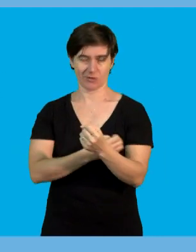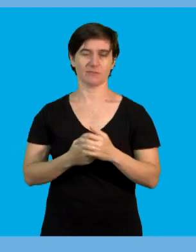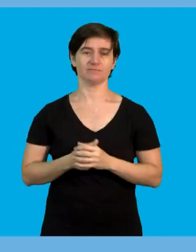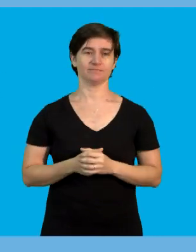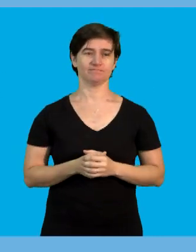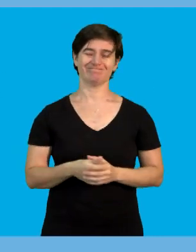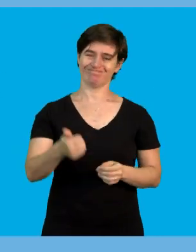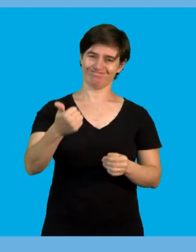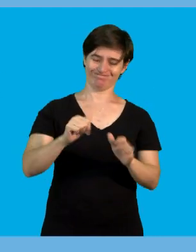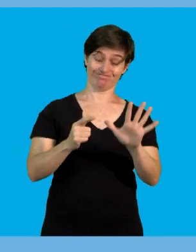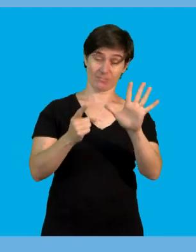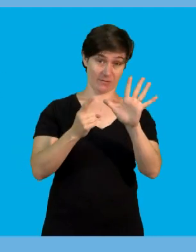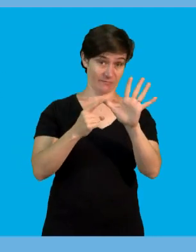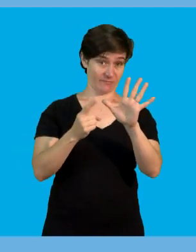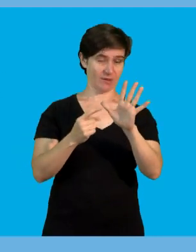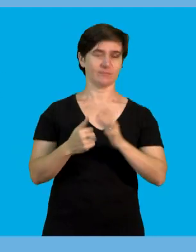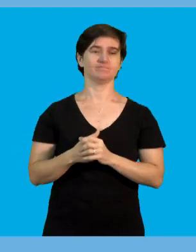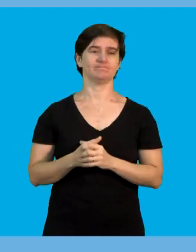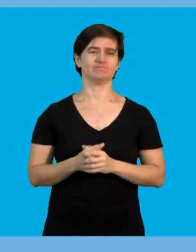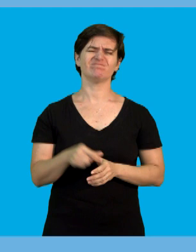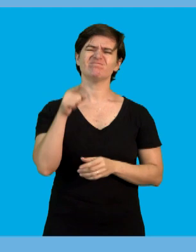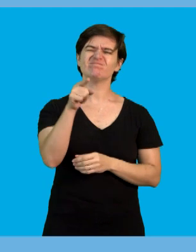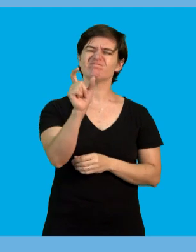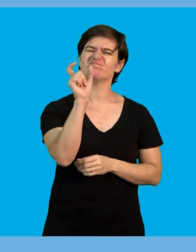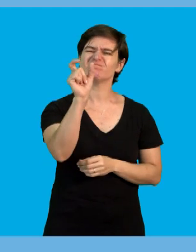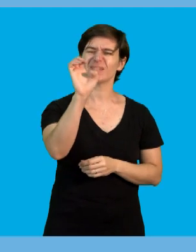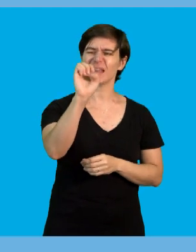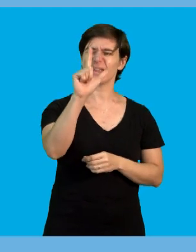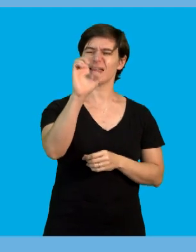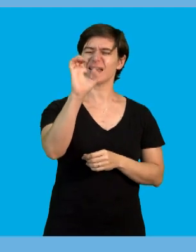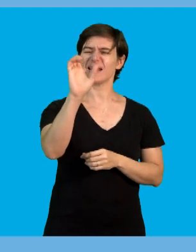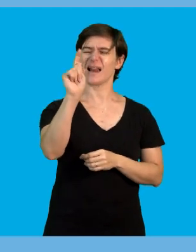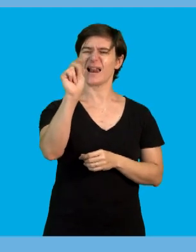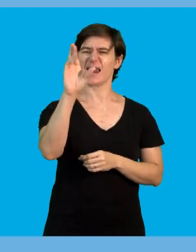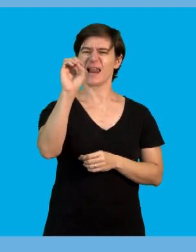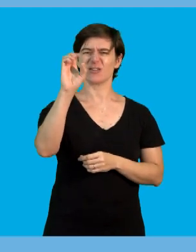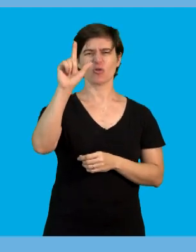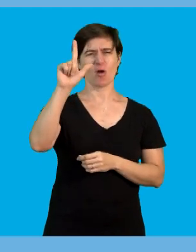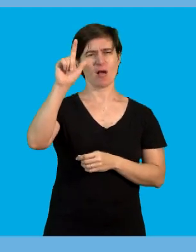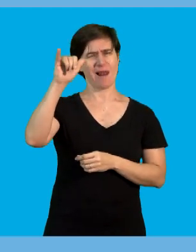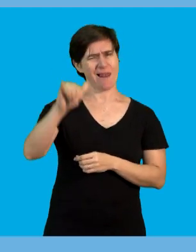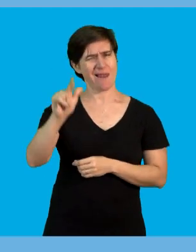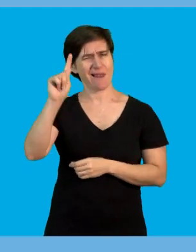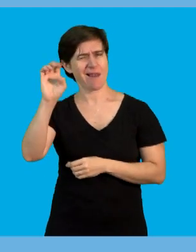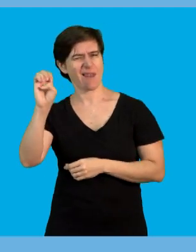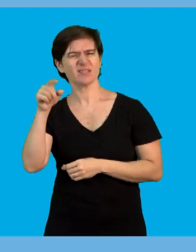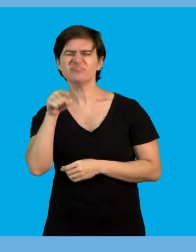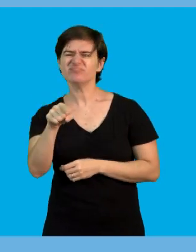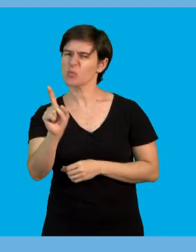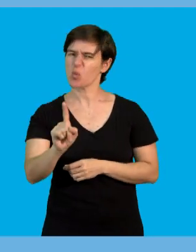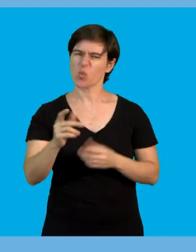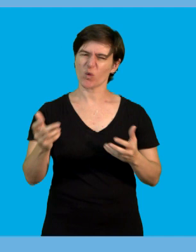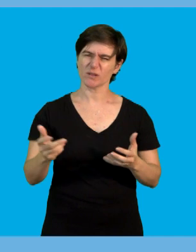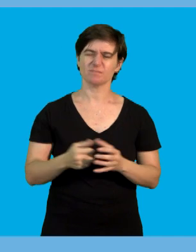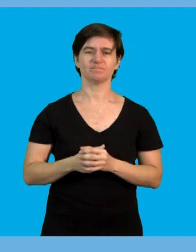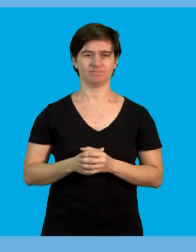energy. Then question 5, an electrolyte. We need to now understand what an electrolyte